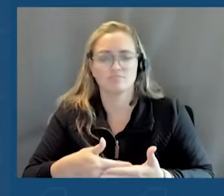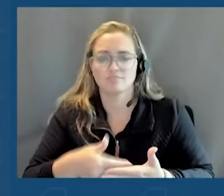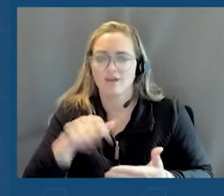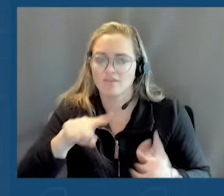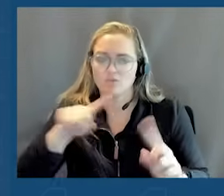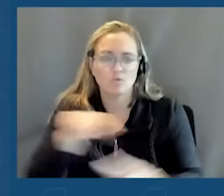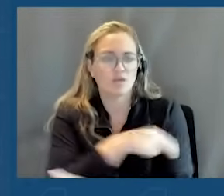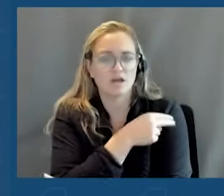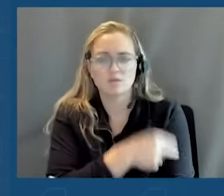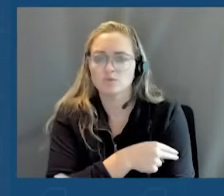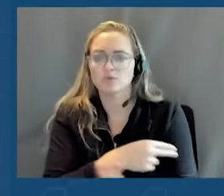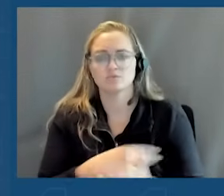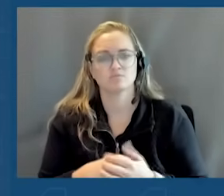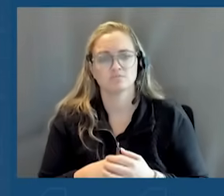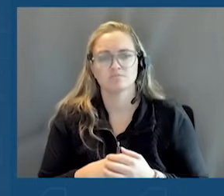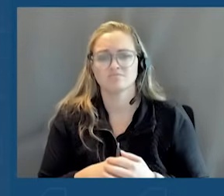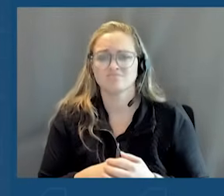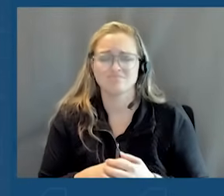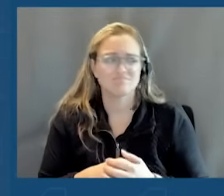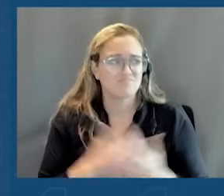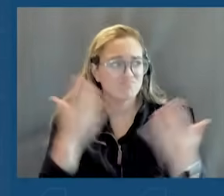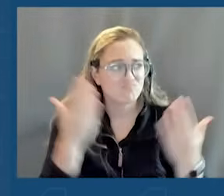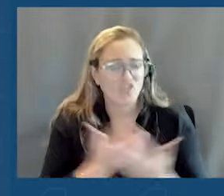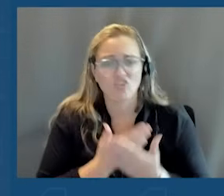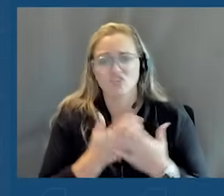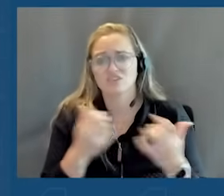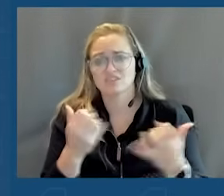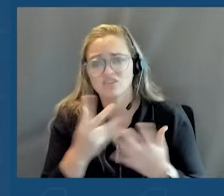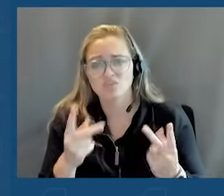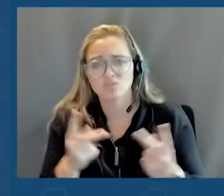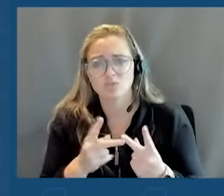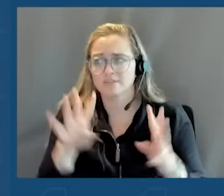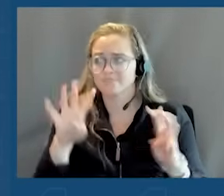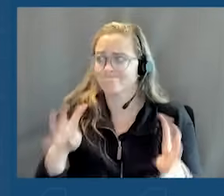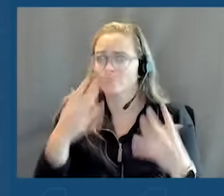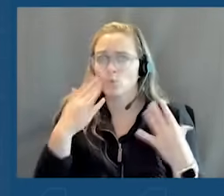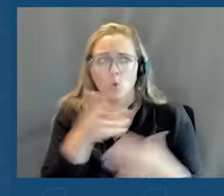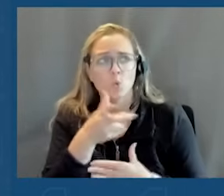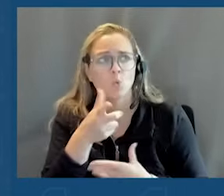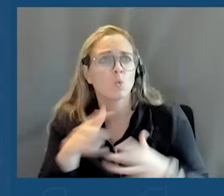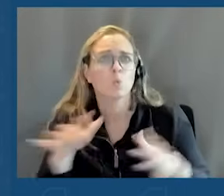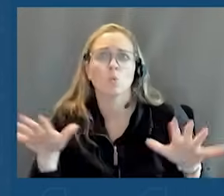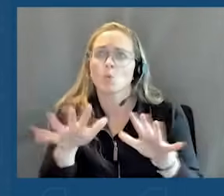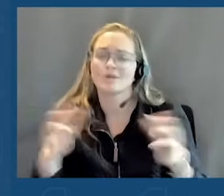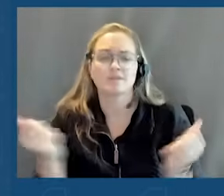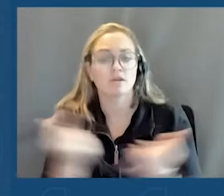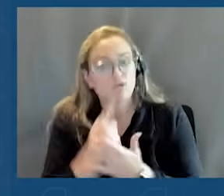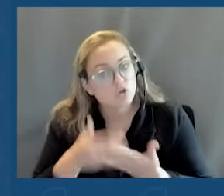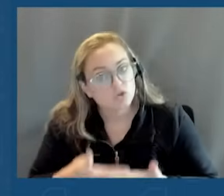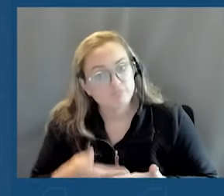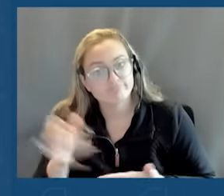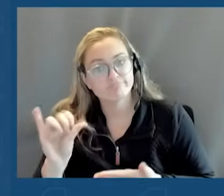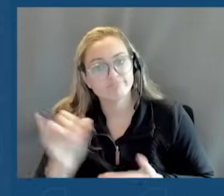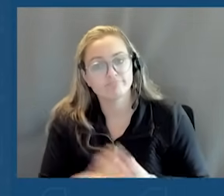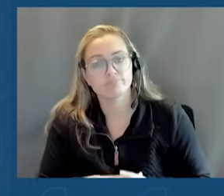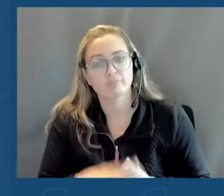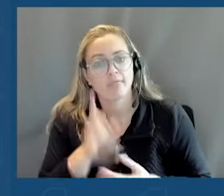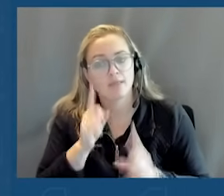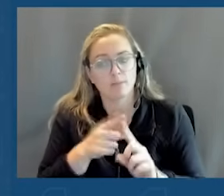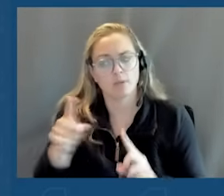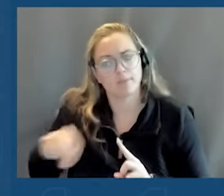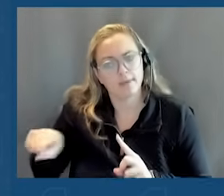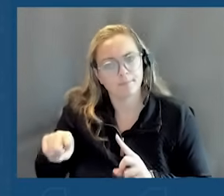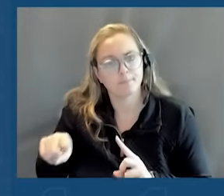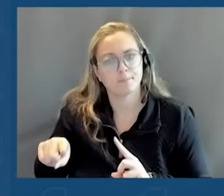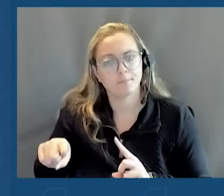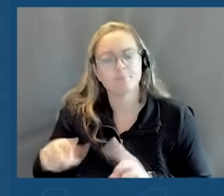a cold, dark, scary place, unknown to them, scary for your child. Think about them and get